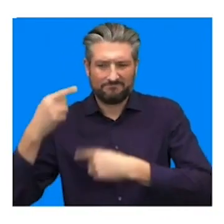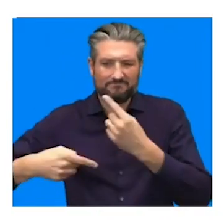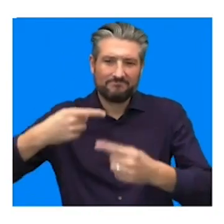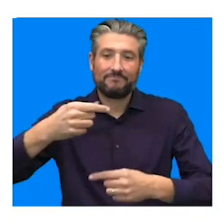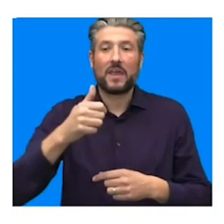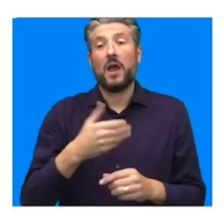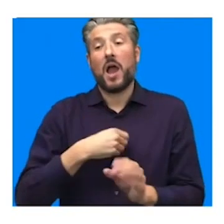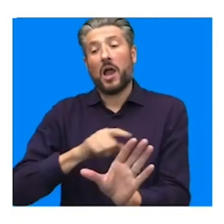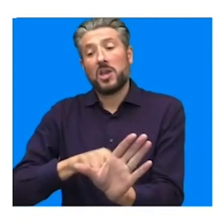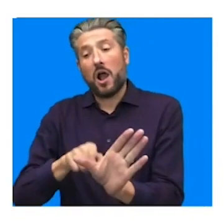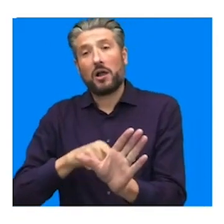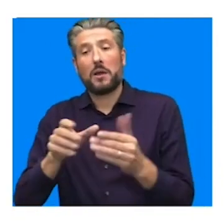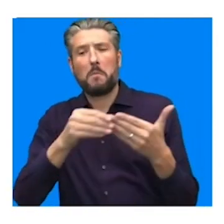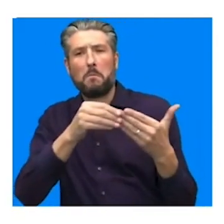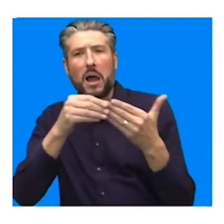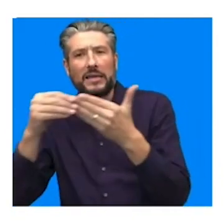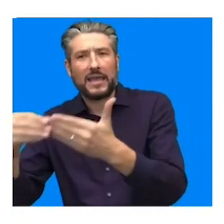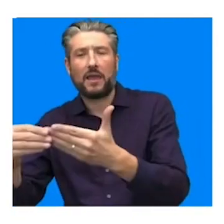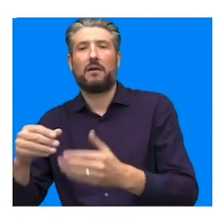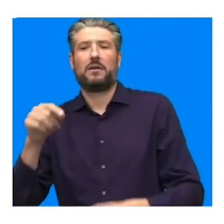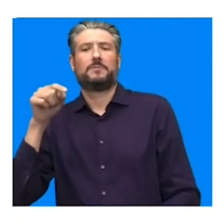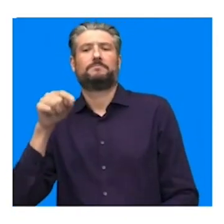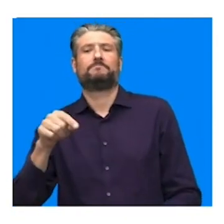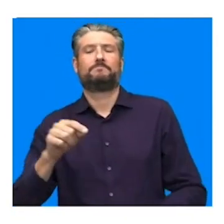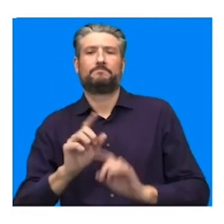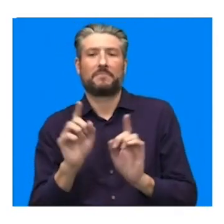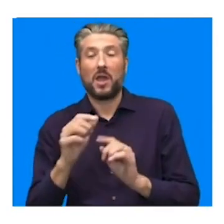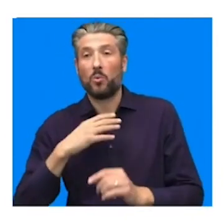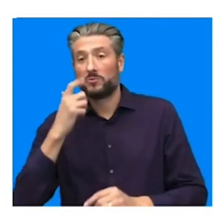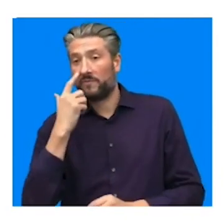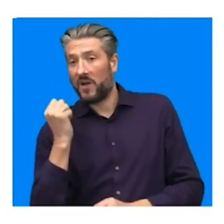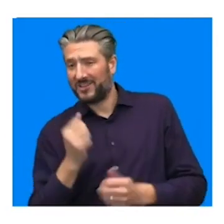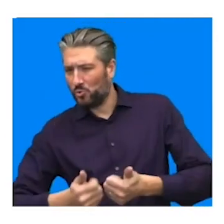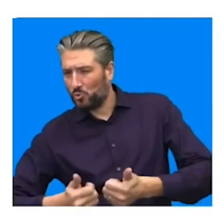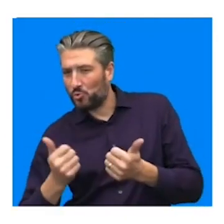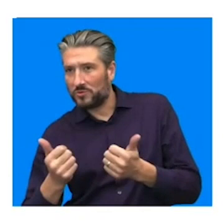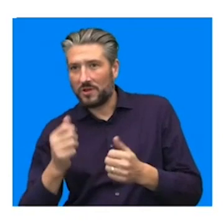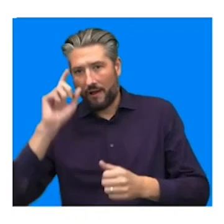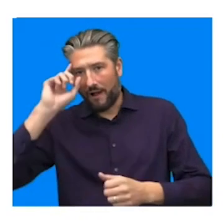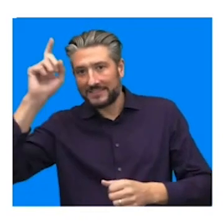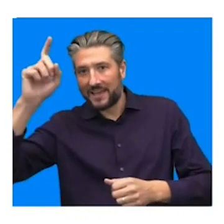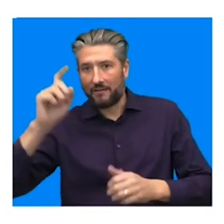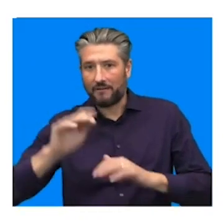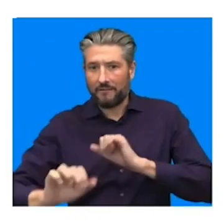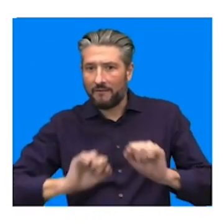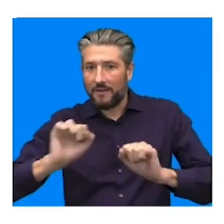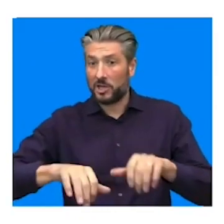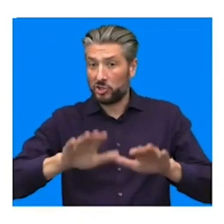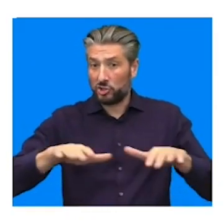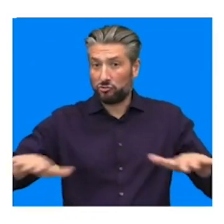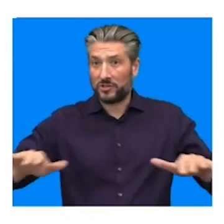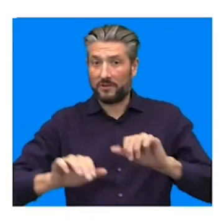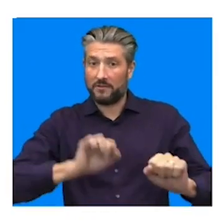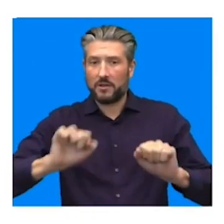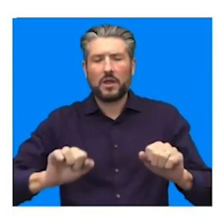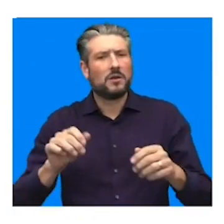within the Tech for Good Awards is to try and uncover great tech ideas that children have developed based on how they want to solve issues